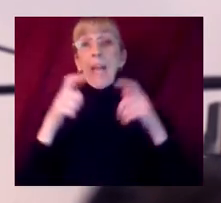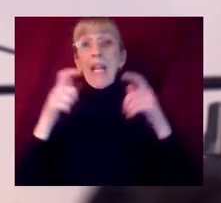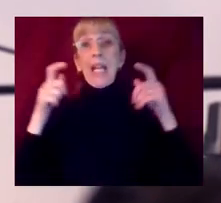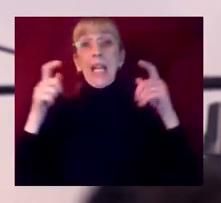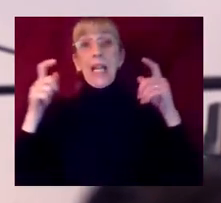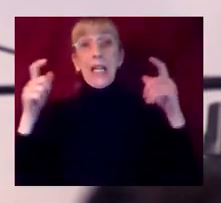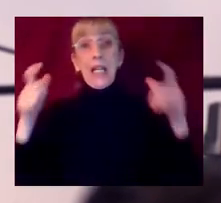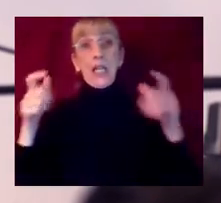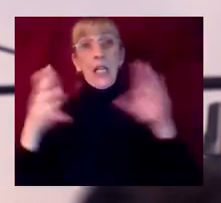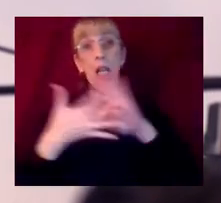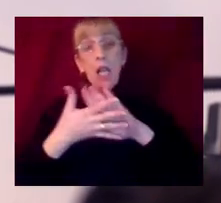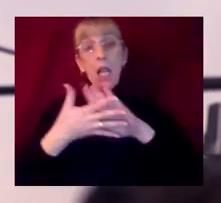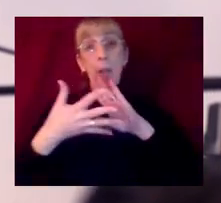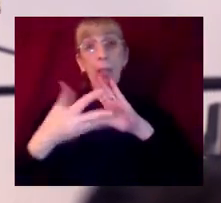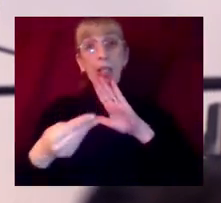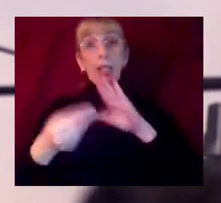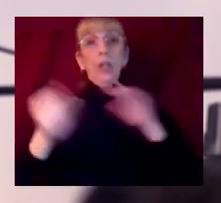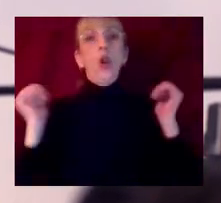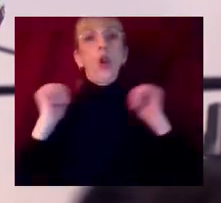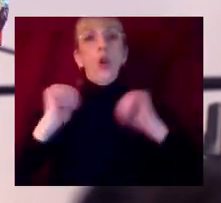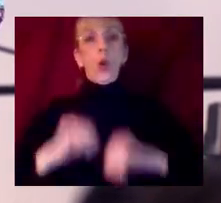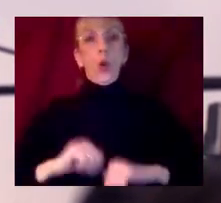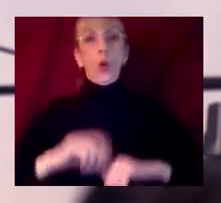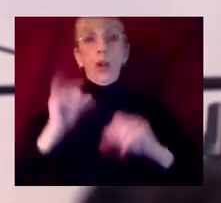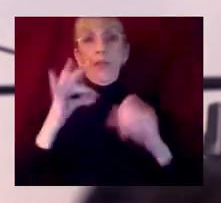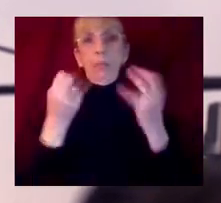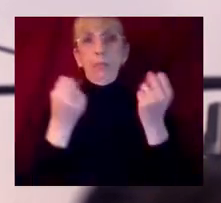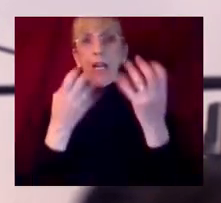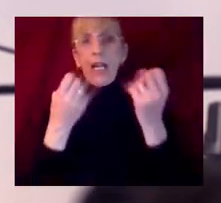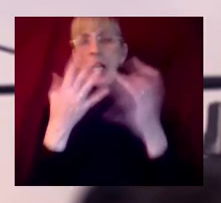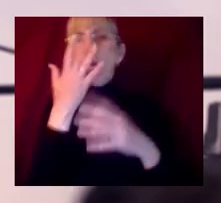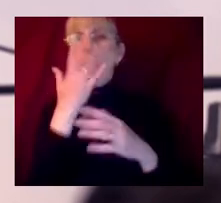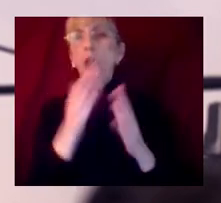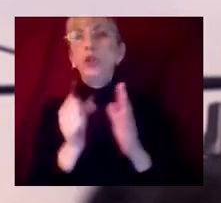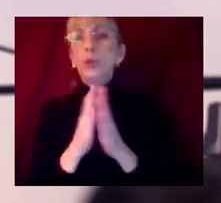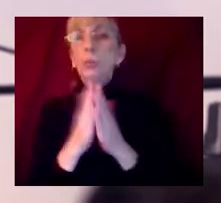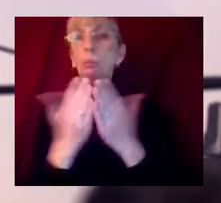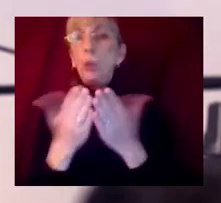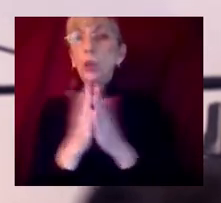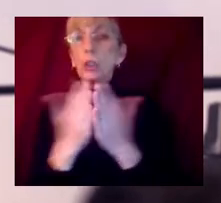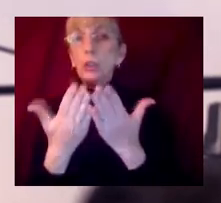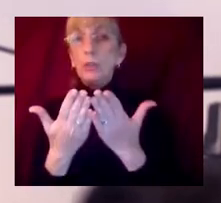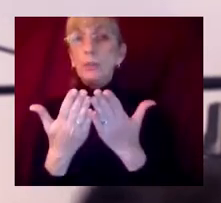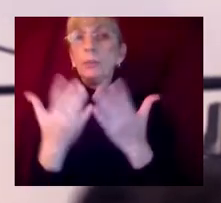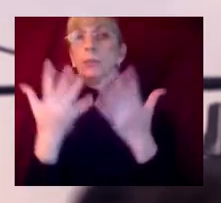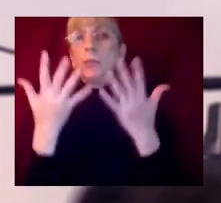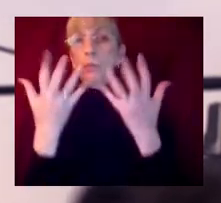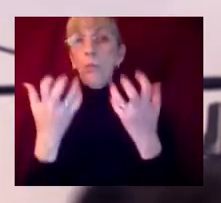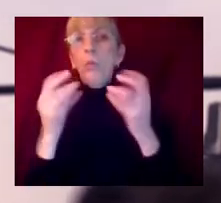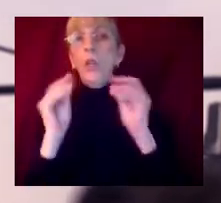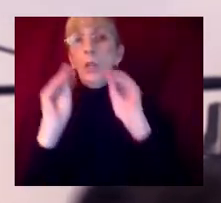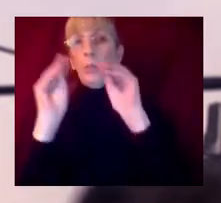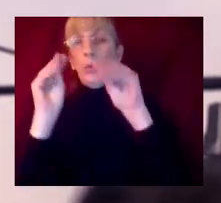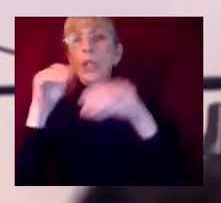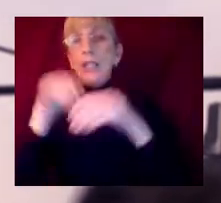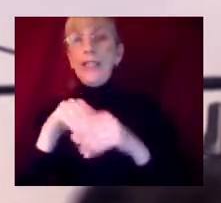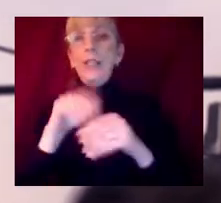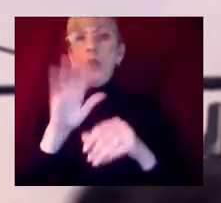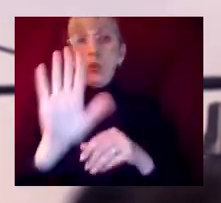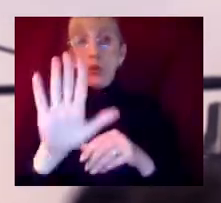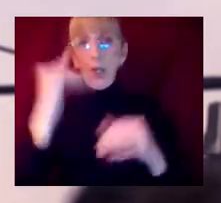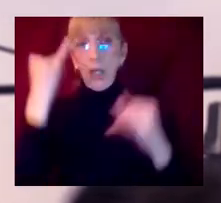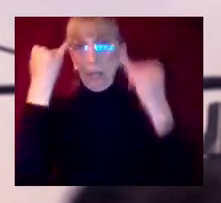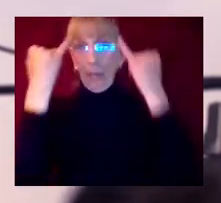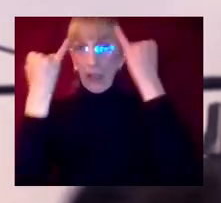copy of the Code of Many Colors book that we want to put in your Imagination